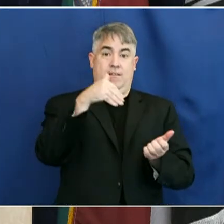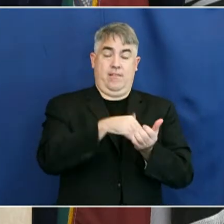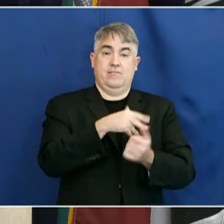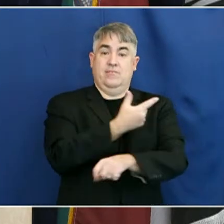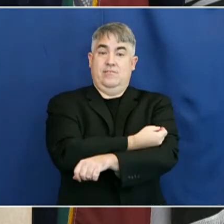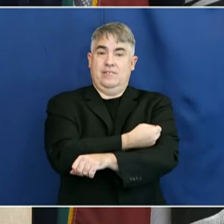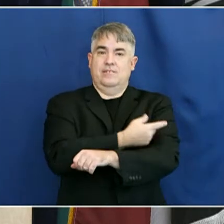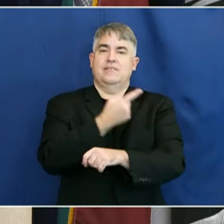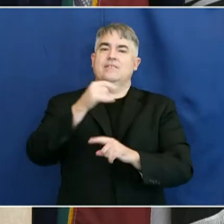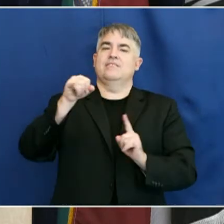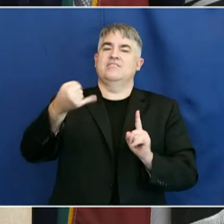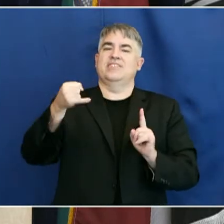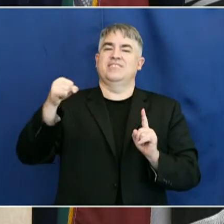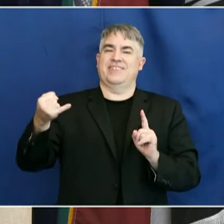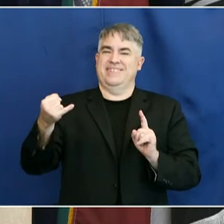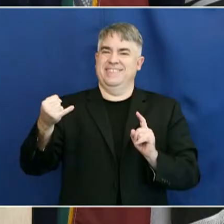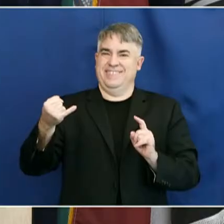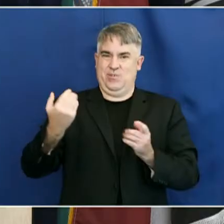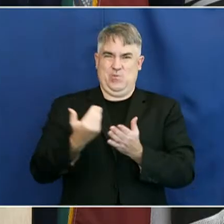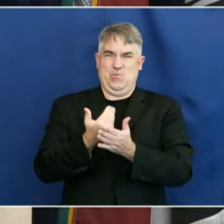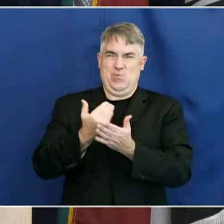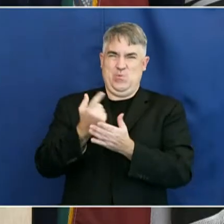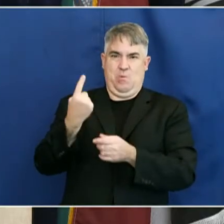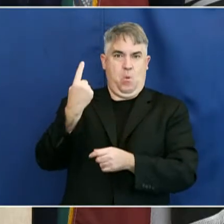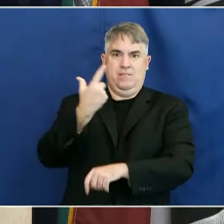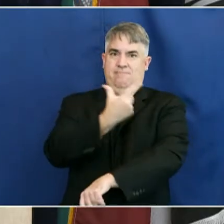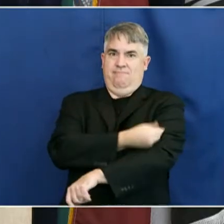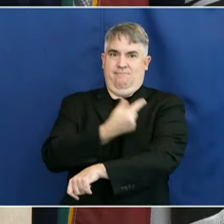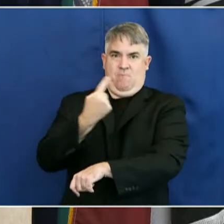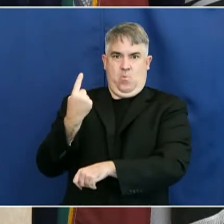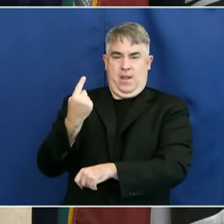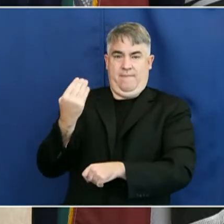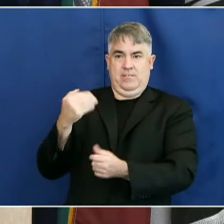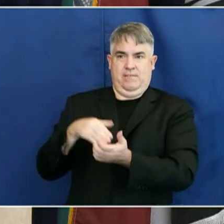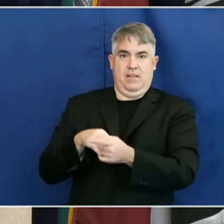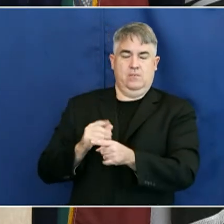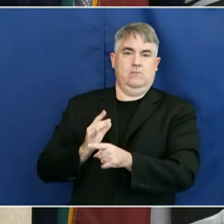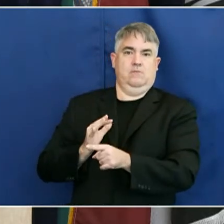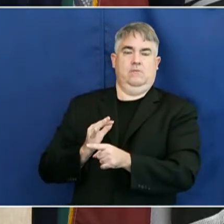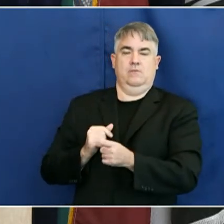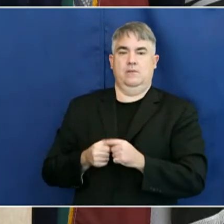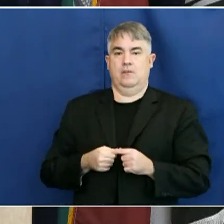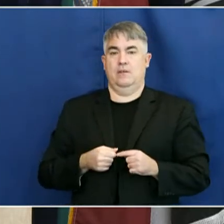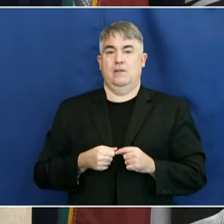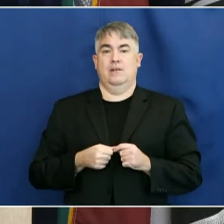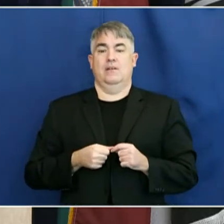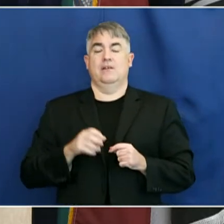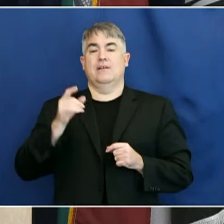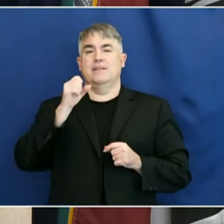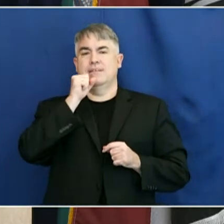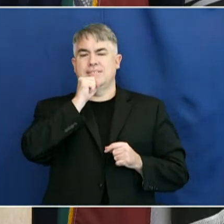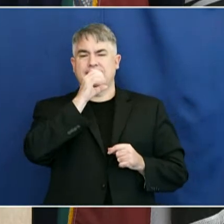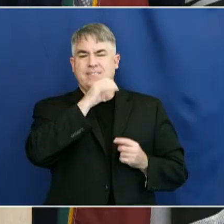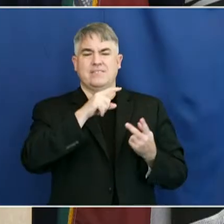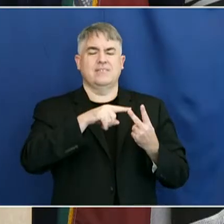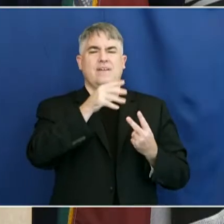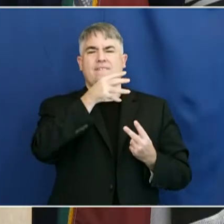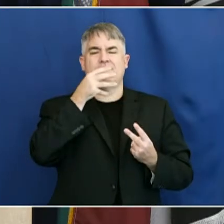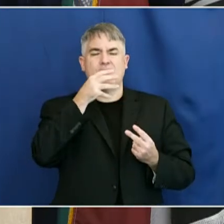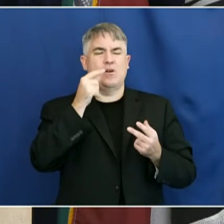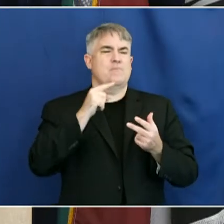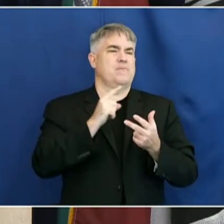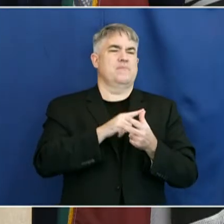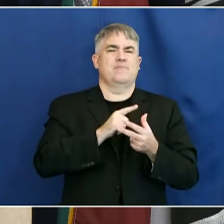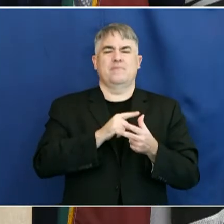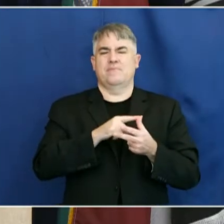those hardest to reach, our farm workers, our unsheltered, seniors, and other locations like that. I visited the convention center with